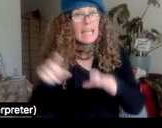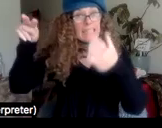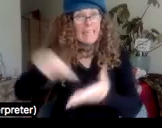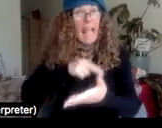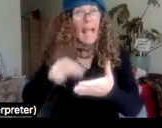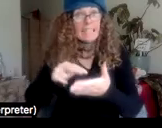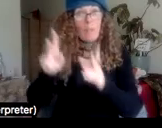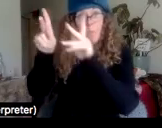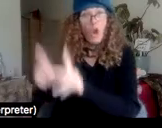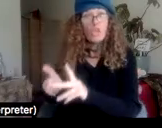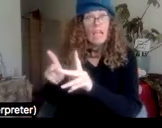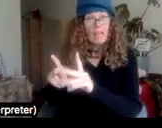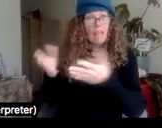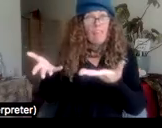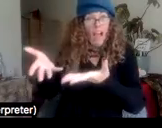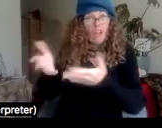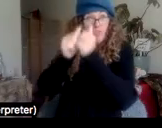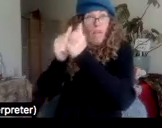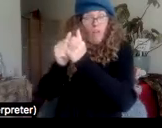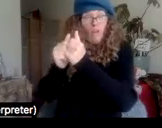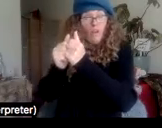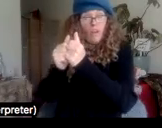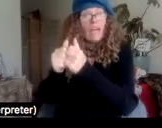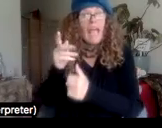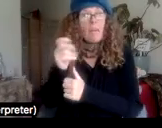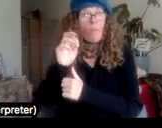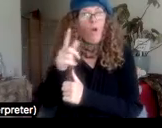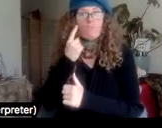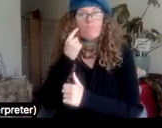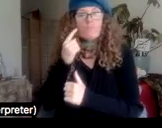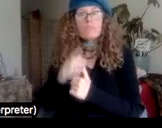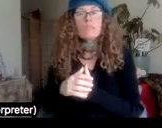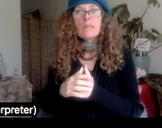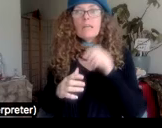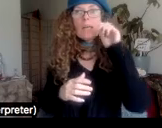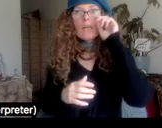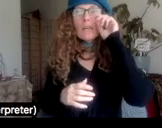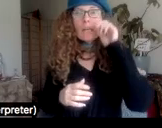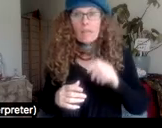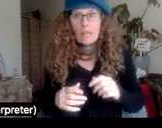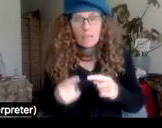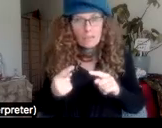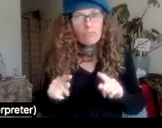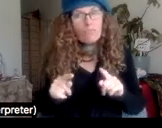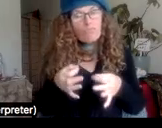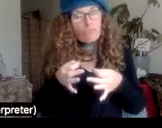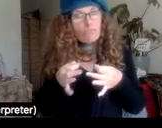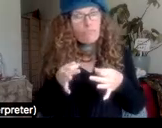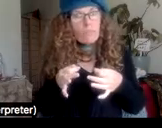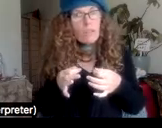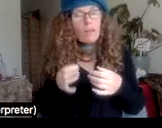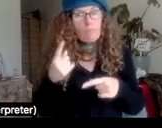And during the explanation, for those of you who don't know, the